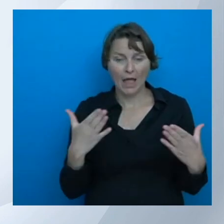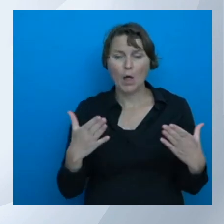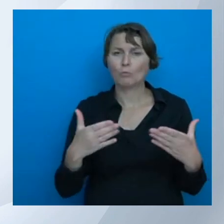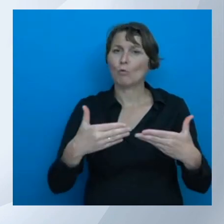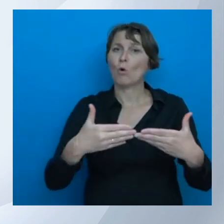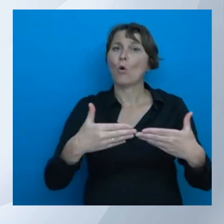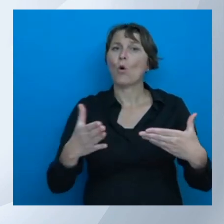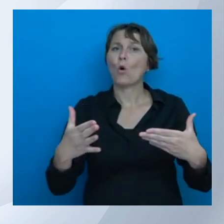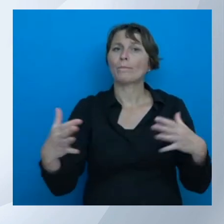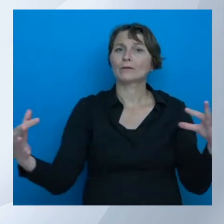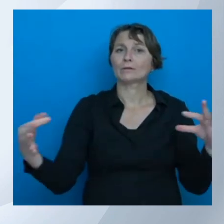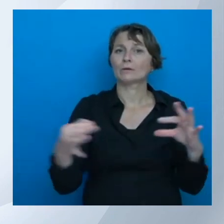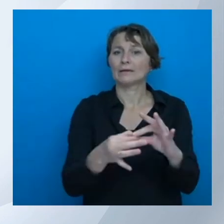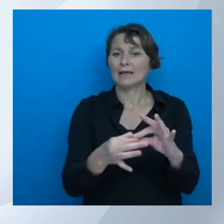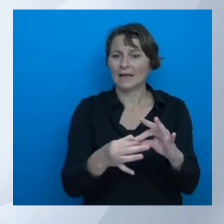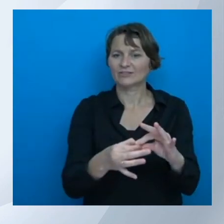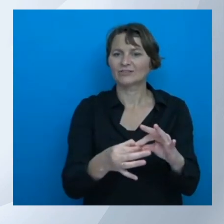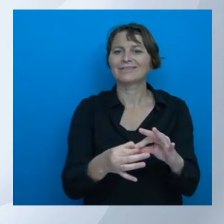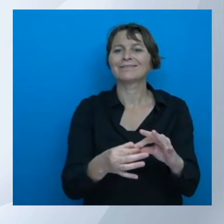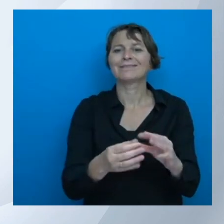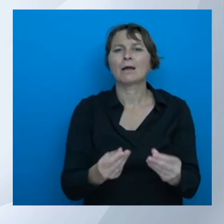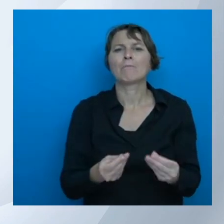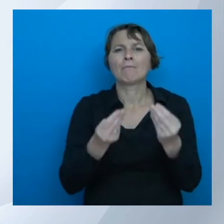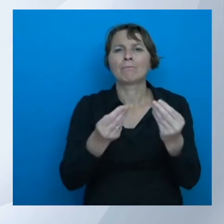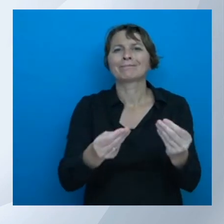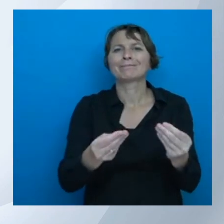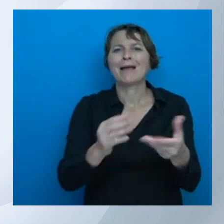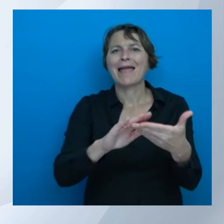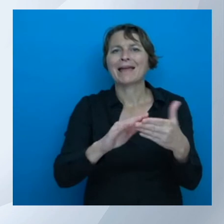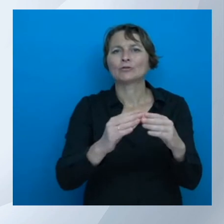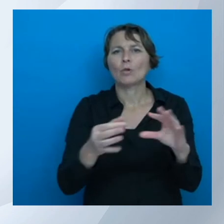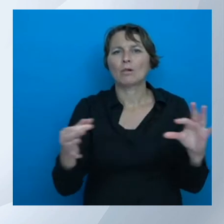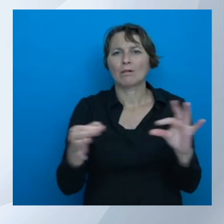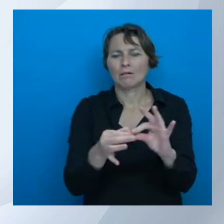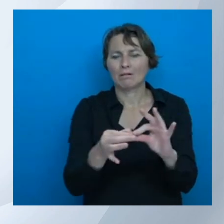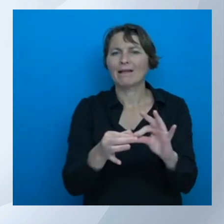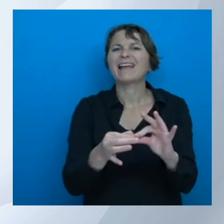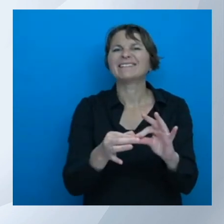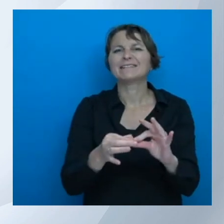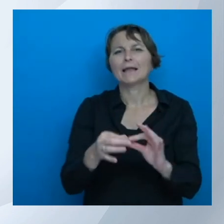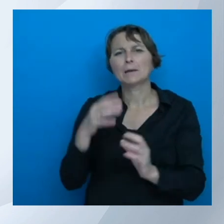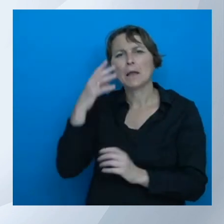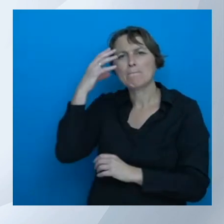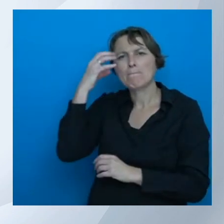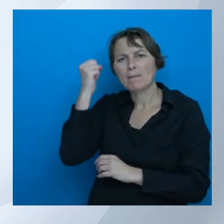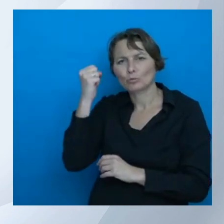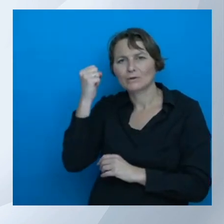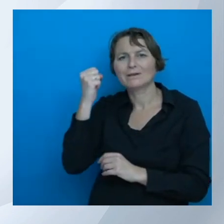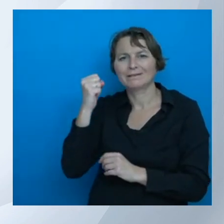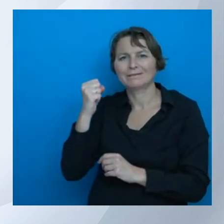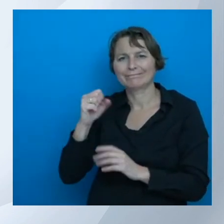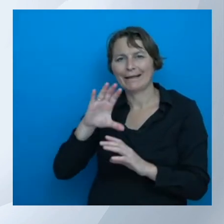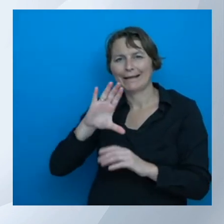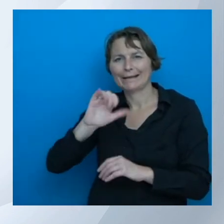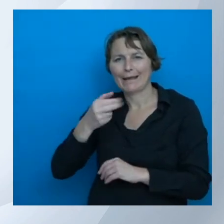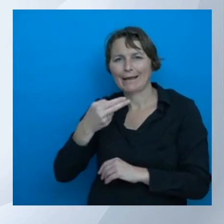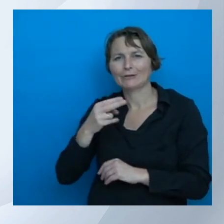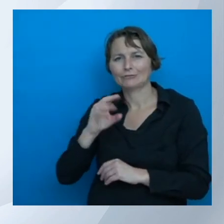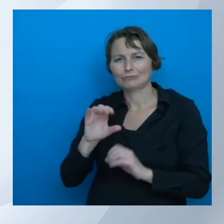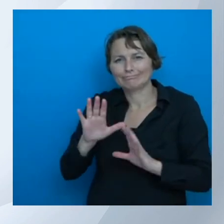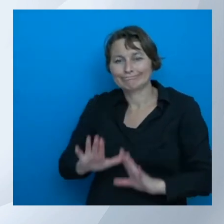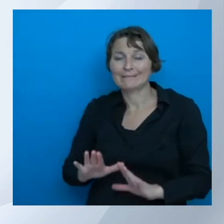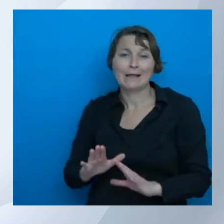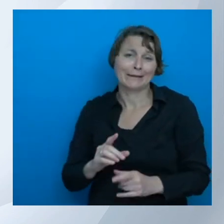that takes a message and then does something with the memory cache. And that is a cheap way, I